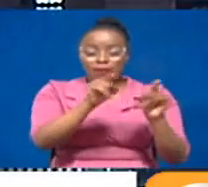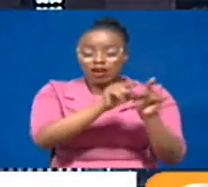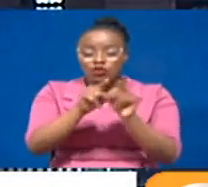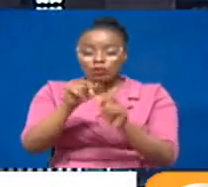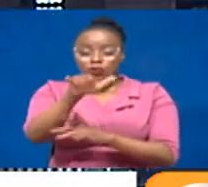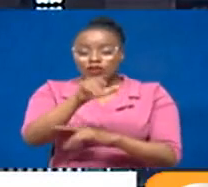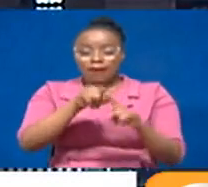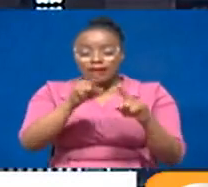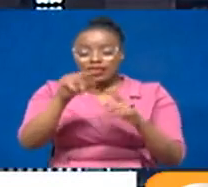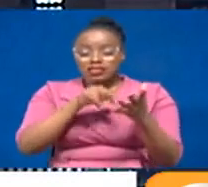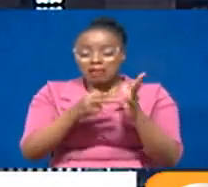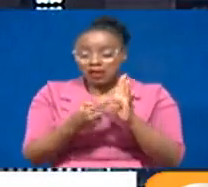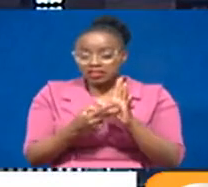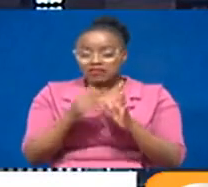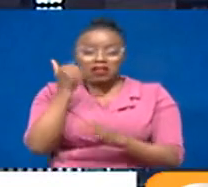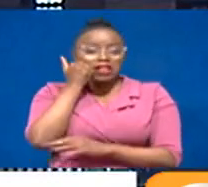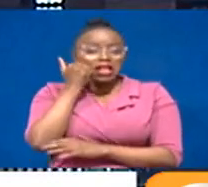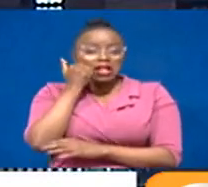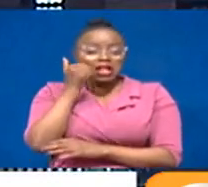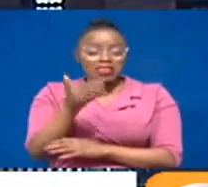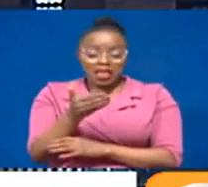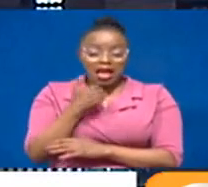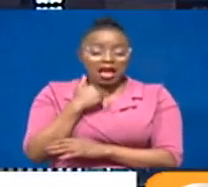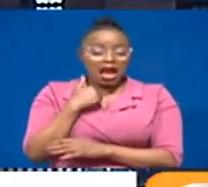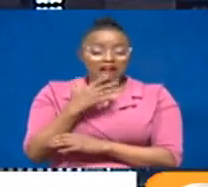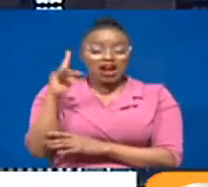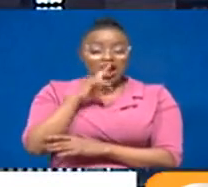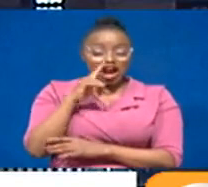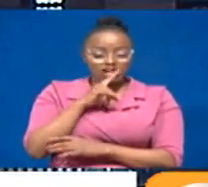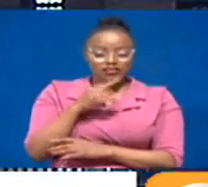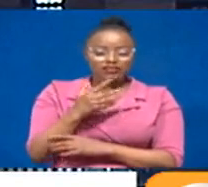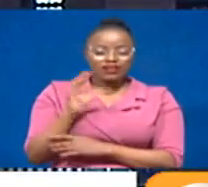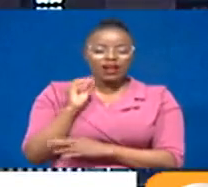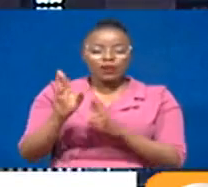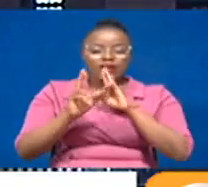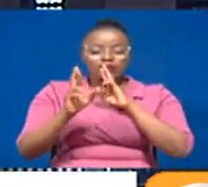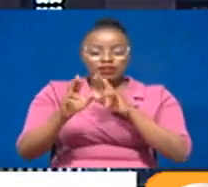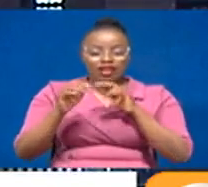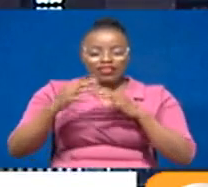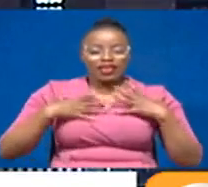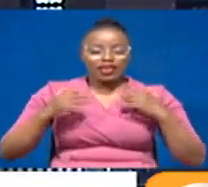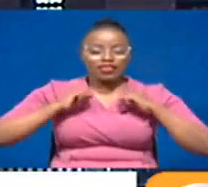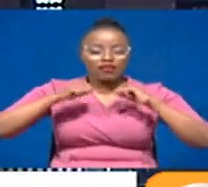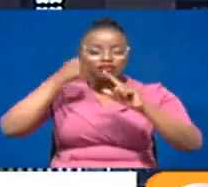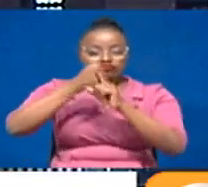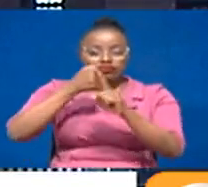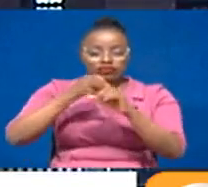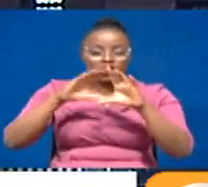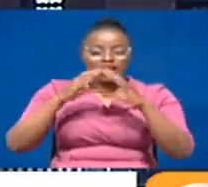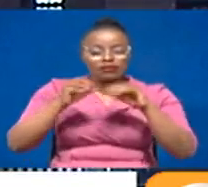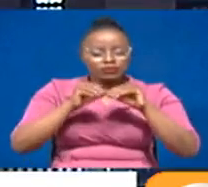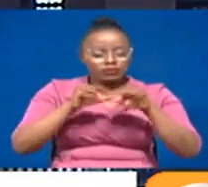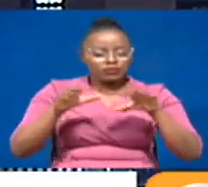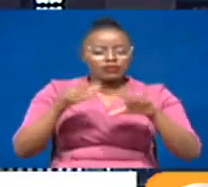commonplace, but that doesn't mean that the disease is no longer deadly. And as Raquel Muigai reports, health officials are advocating for